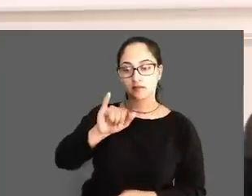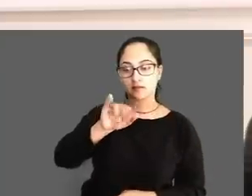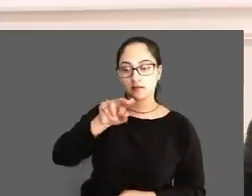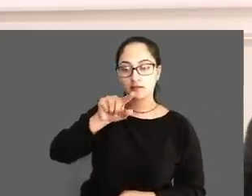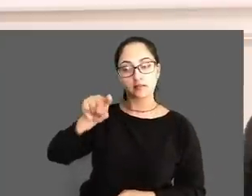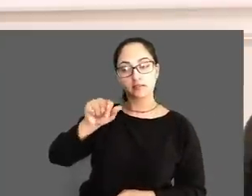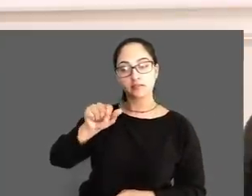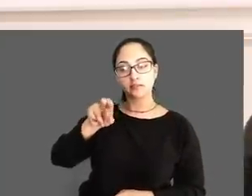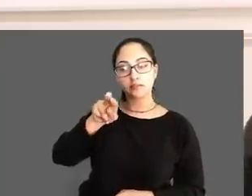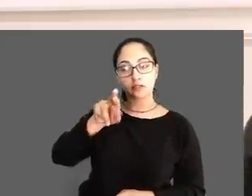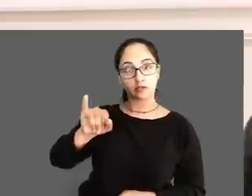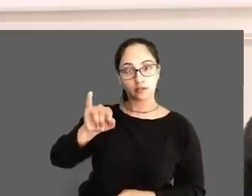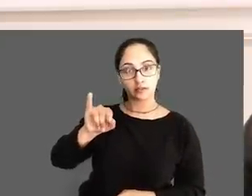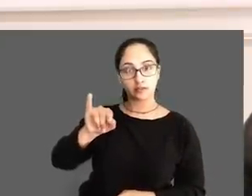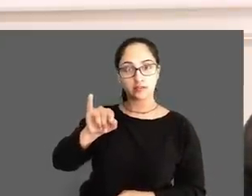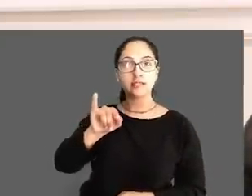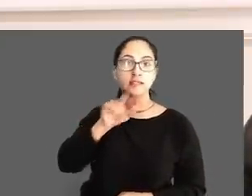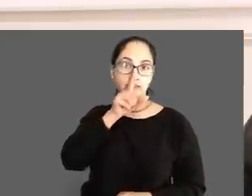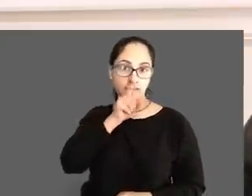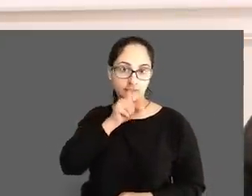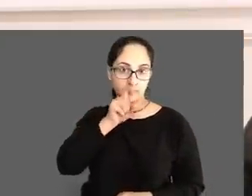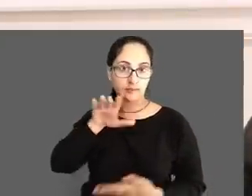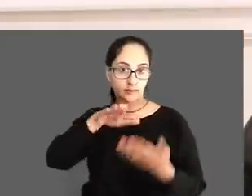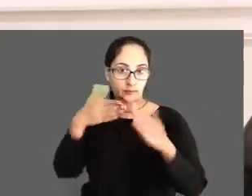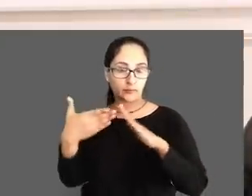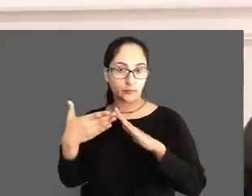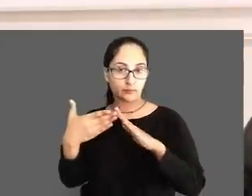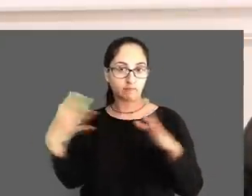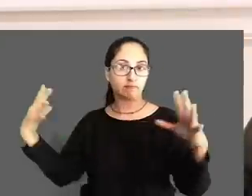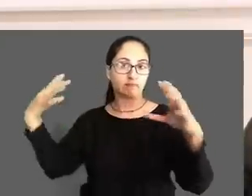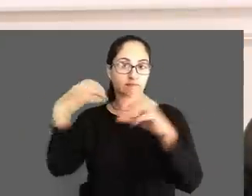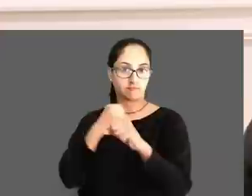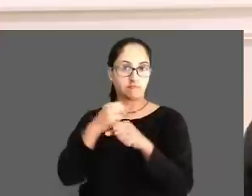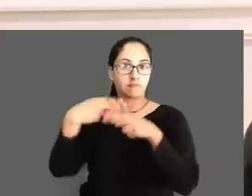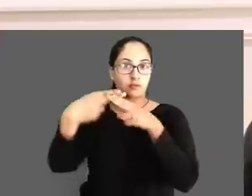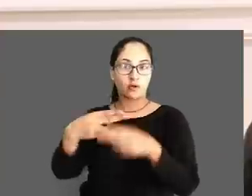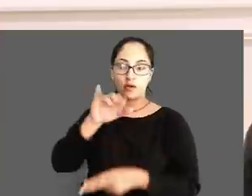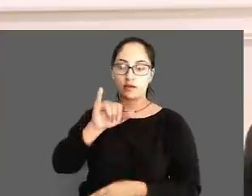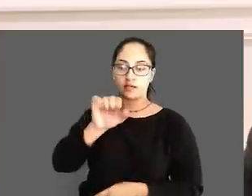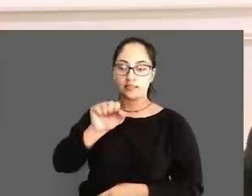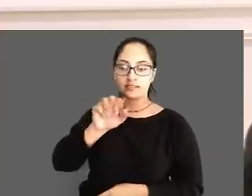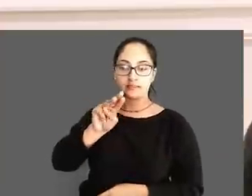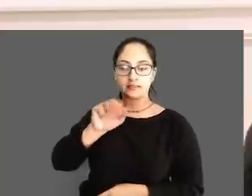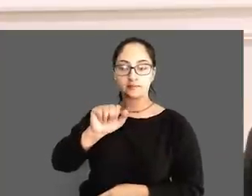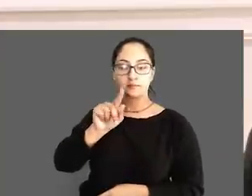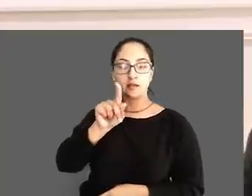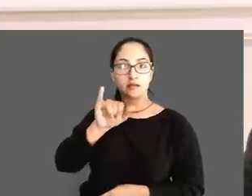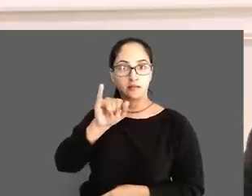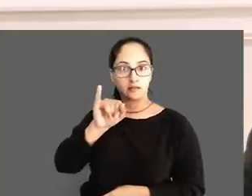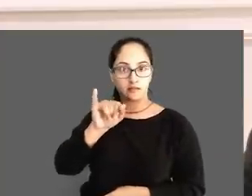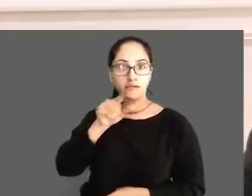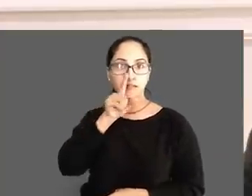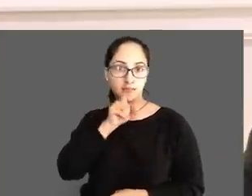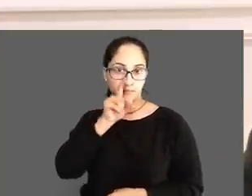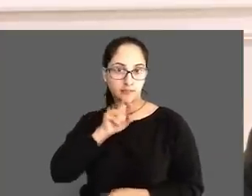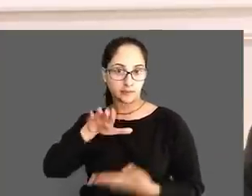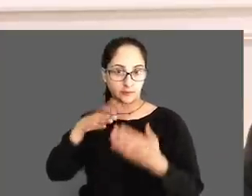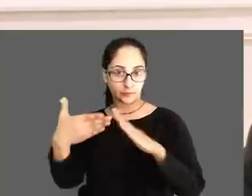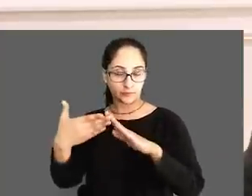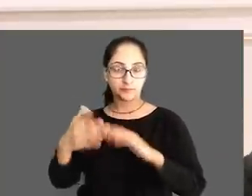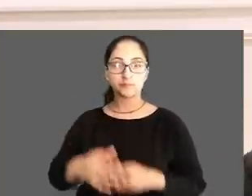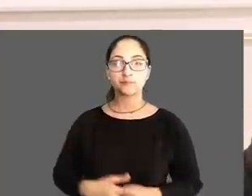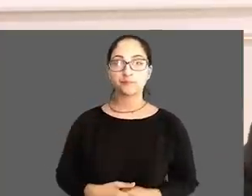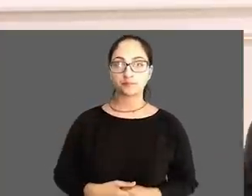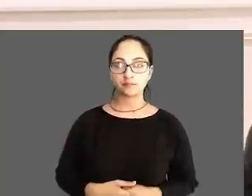community, commonly known as the Ismailis. And as Maulana Hazir Imam indicated, the Ismailis